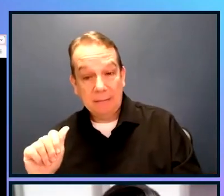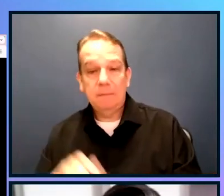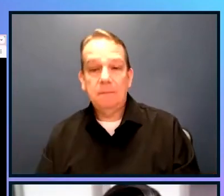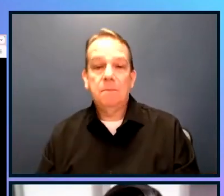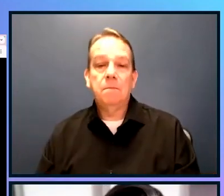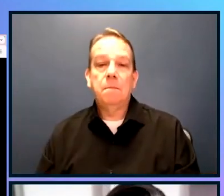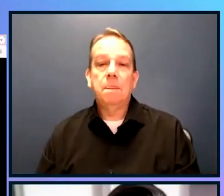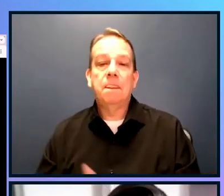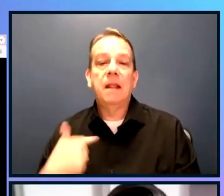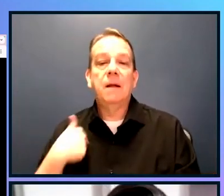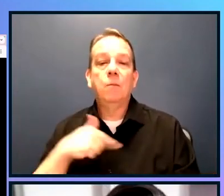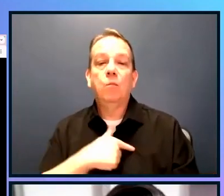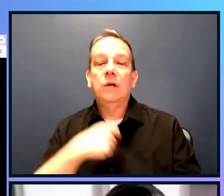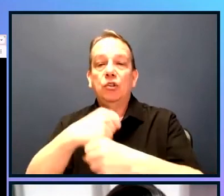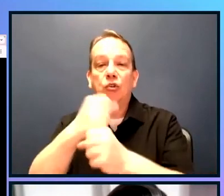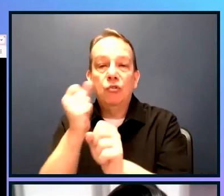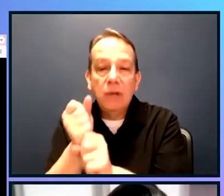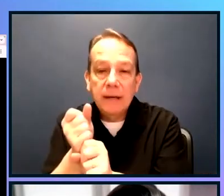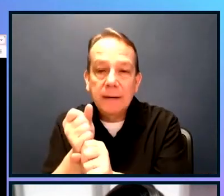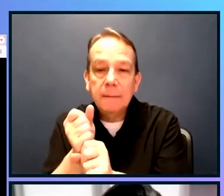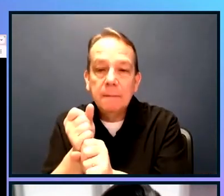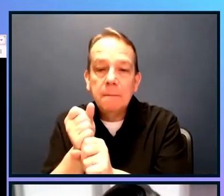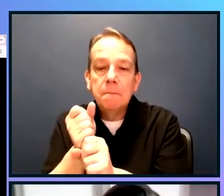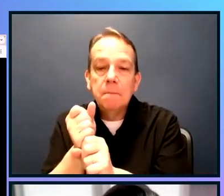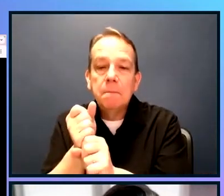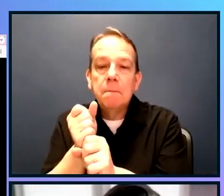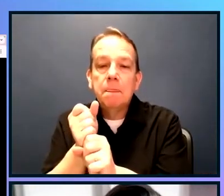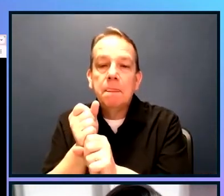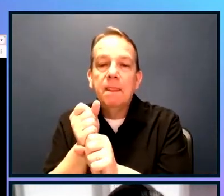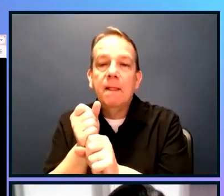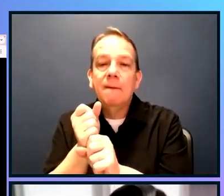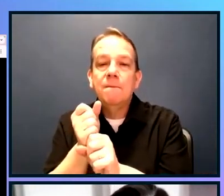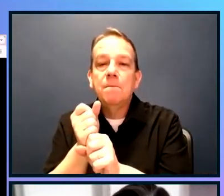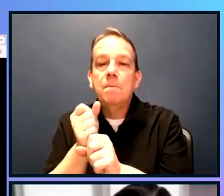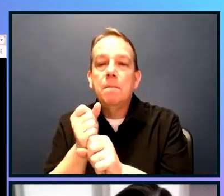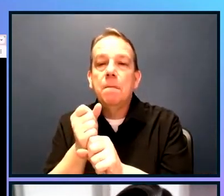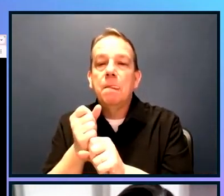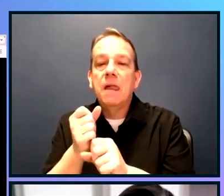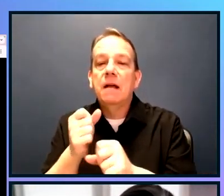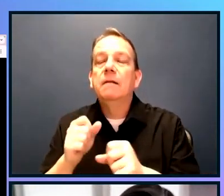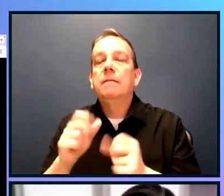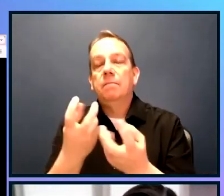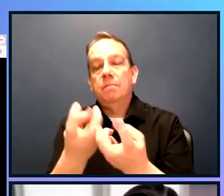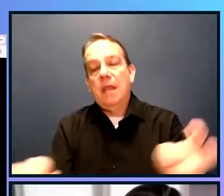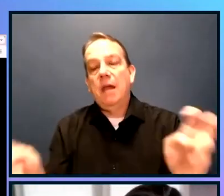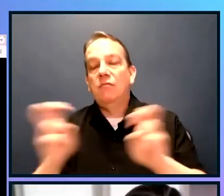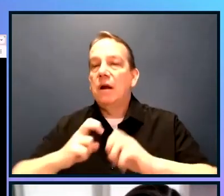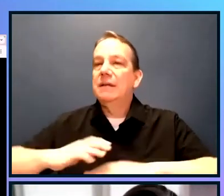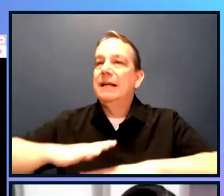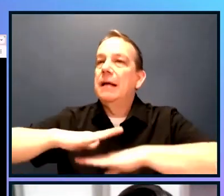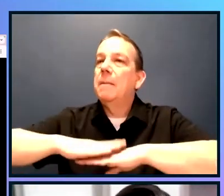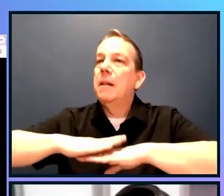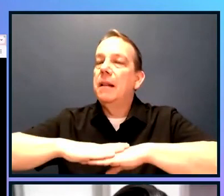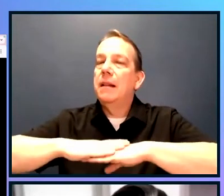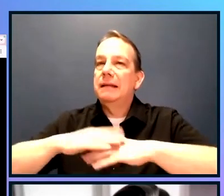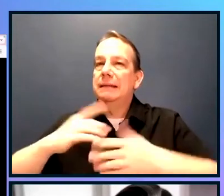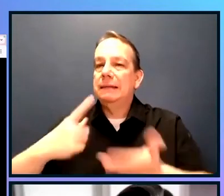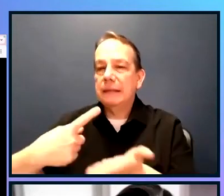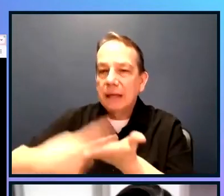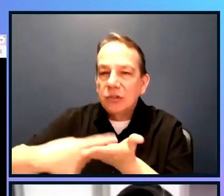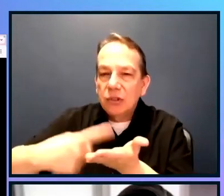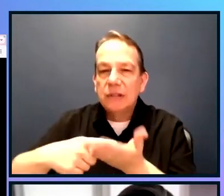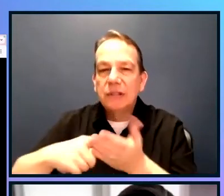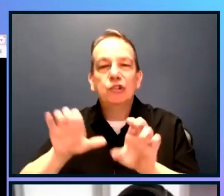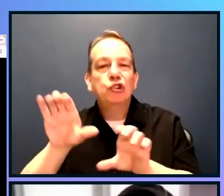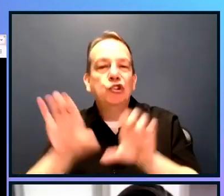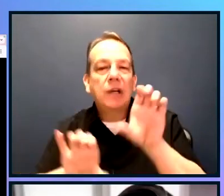We created this request by creating a roundtable fireside chat. That was part of our